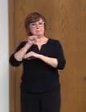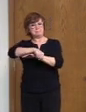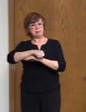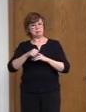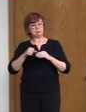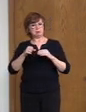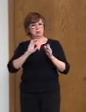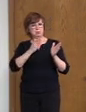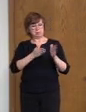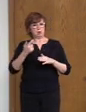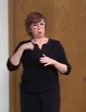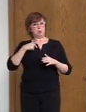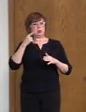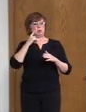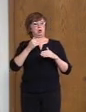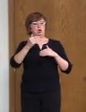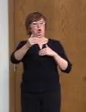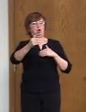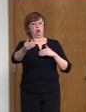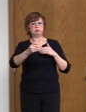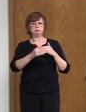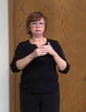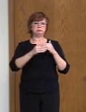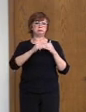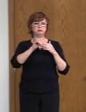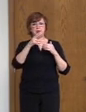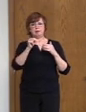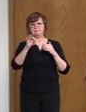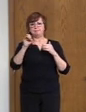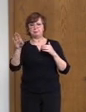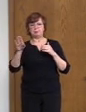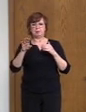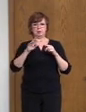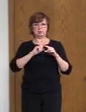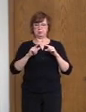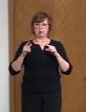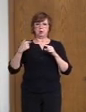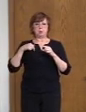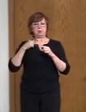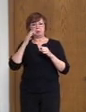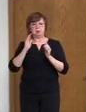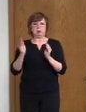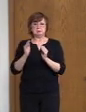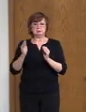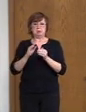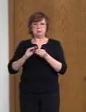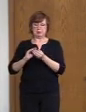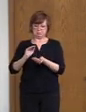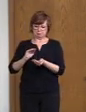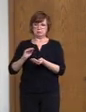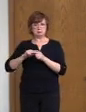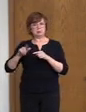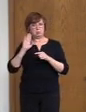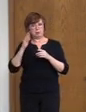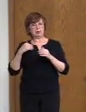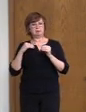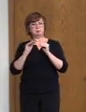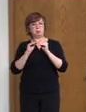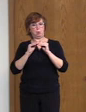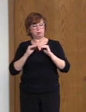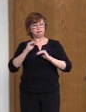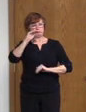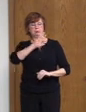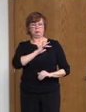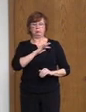greater quantities than we had originally anticipated. Our vaccine delivery plan will start with a pilot program